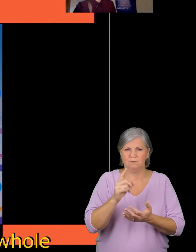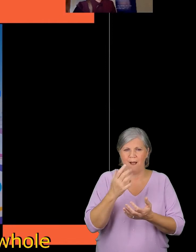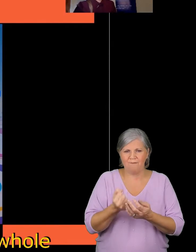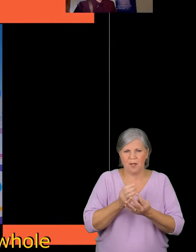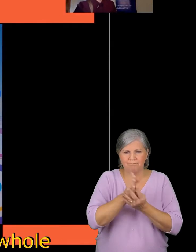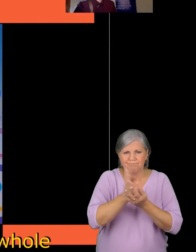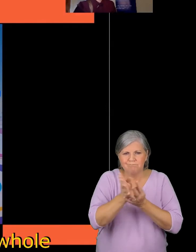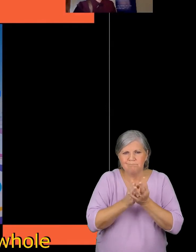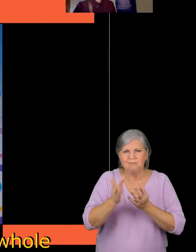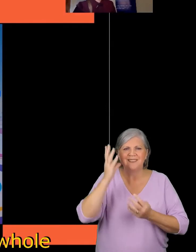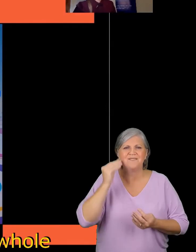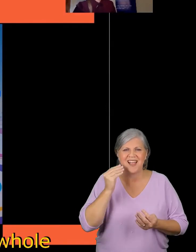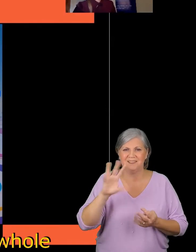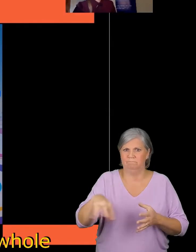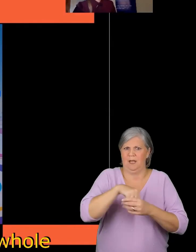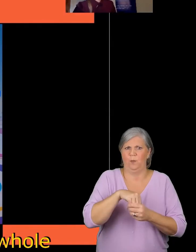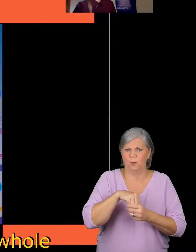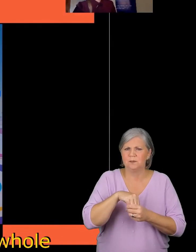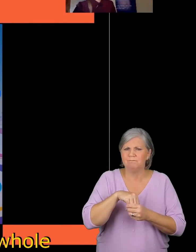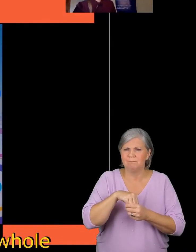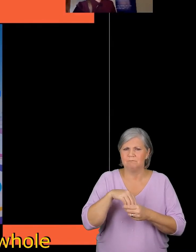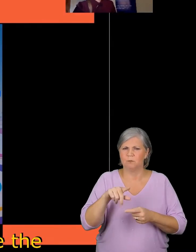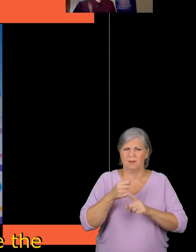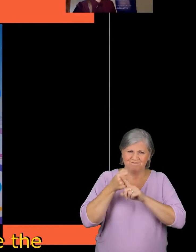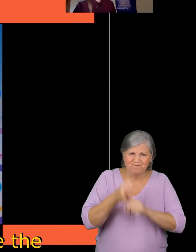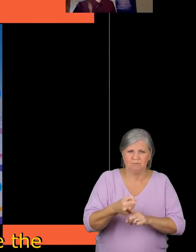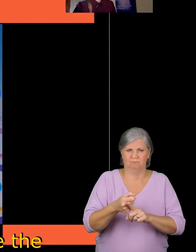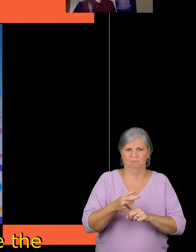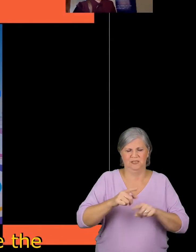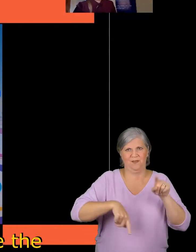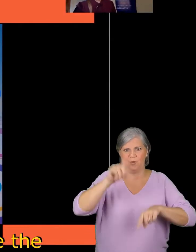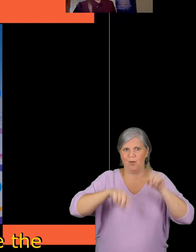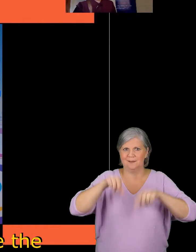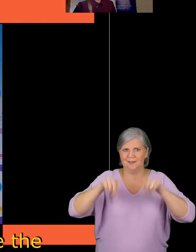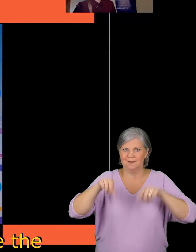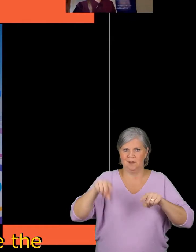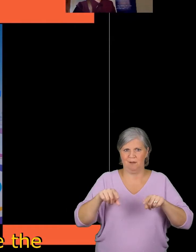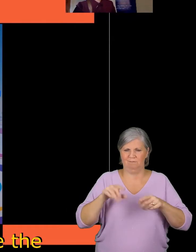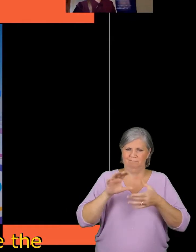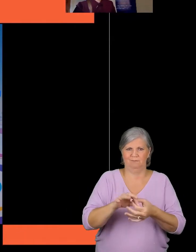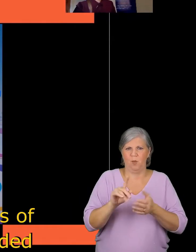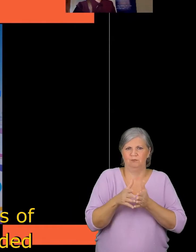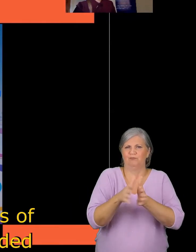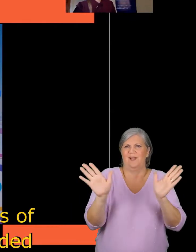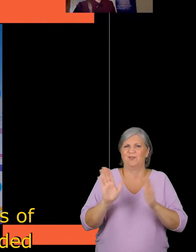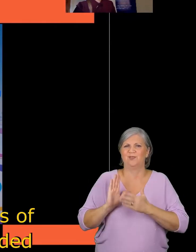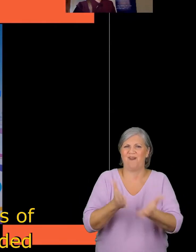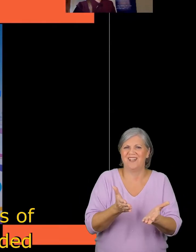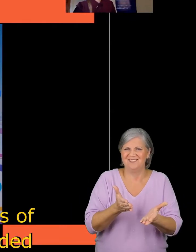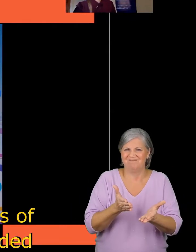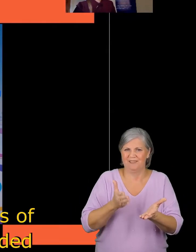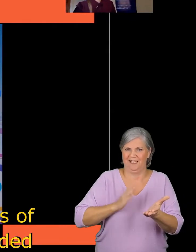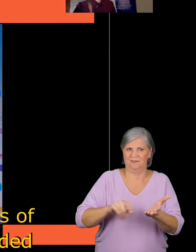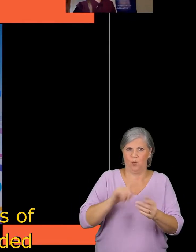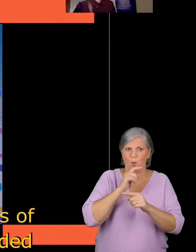The 4 pillars of deafness model. To ensure that the whole spectrum of deafness is included and to emphasise the diversity required